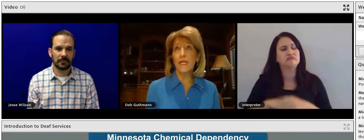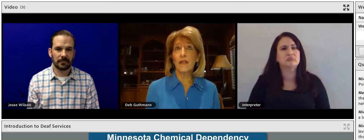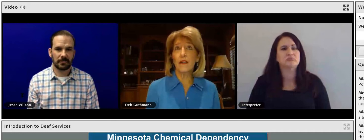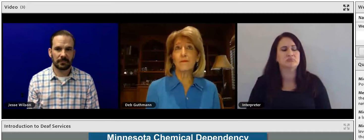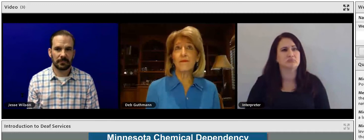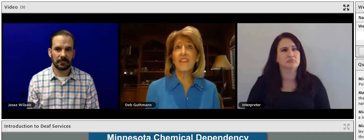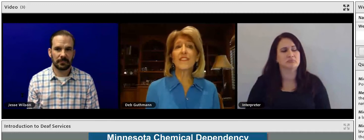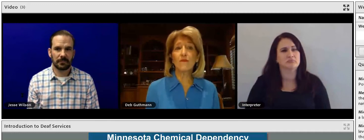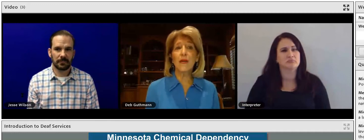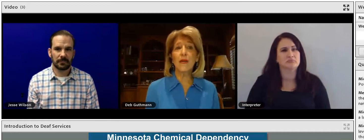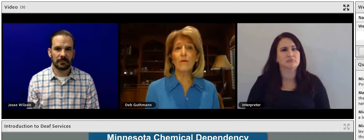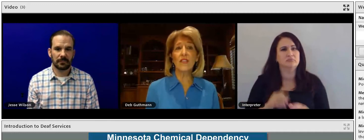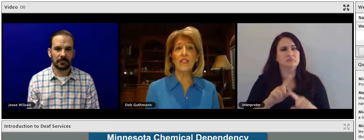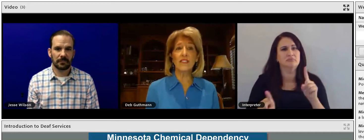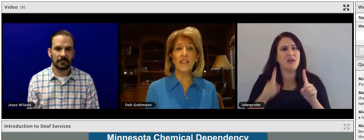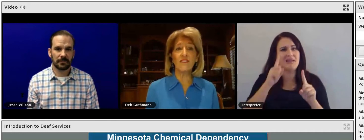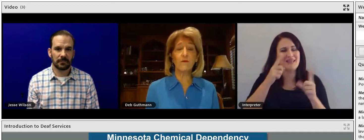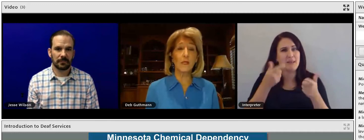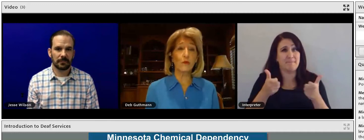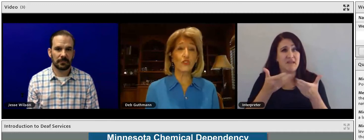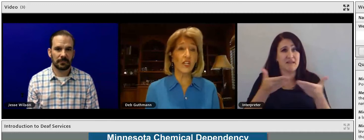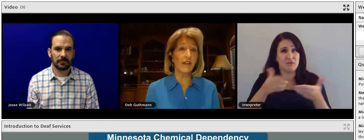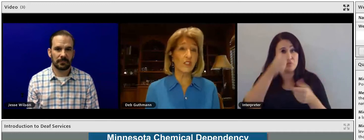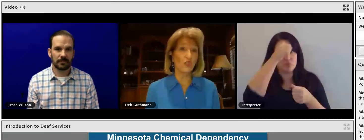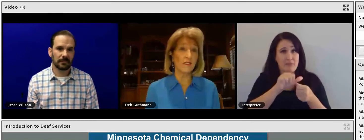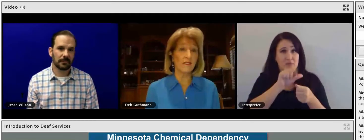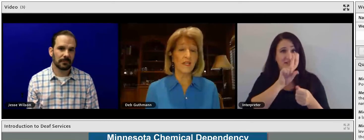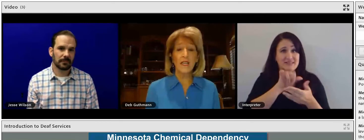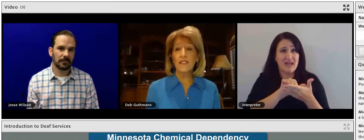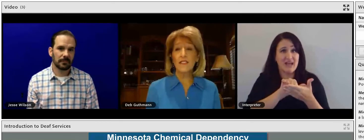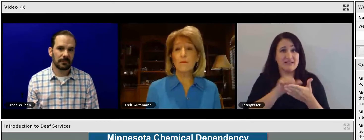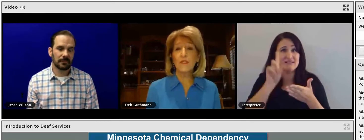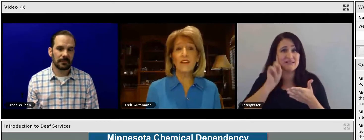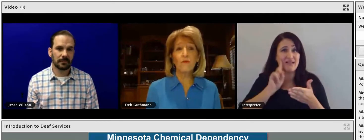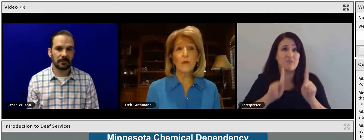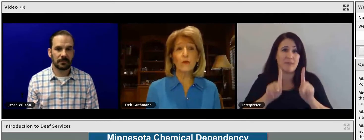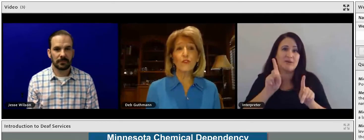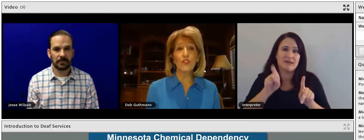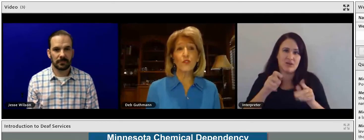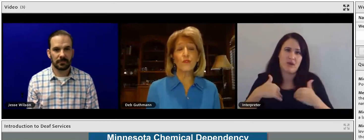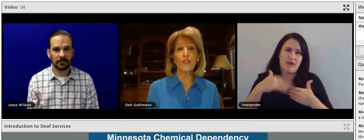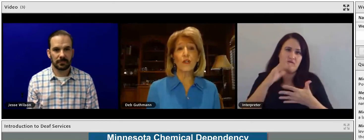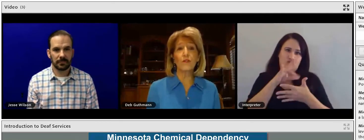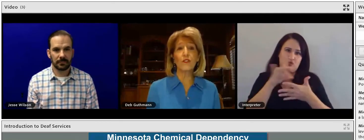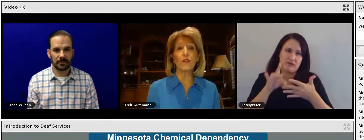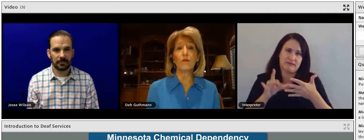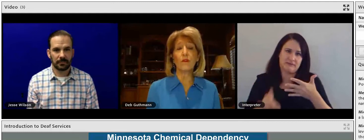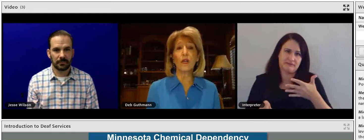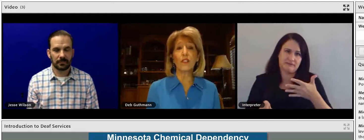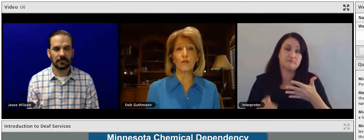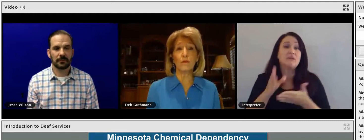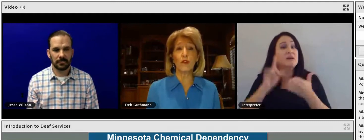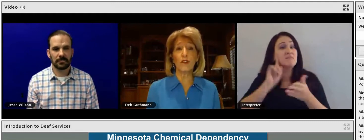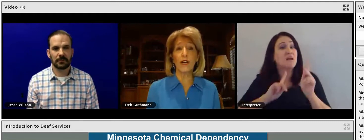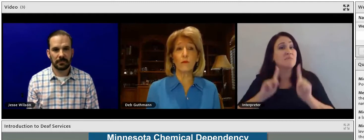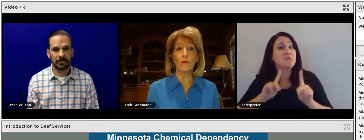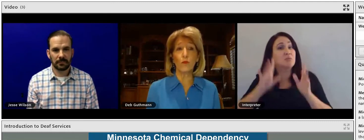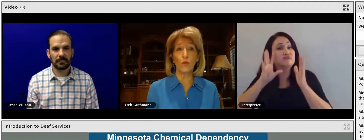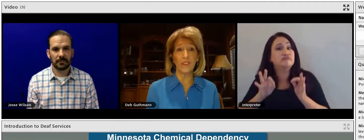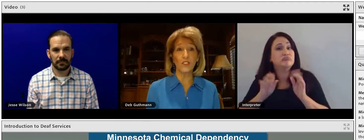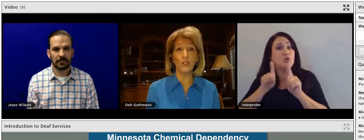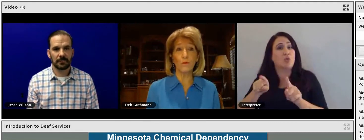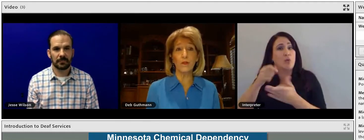big thing to remember is that deaf people should have a choice. Some deaf people choose to go to